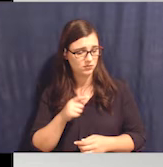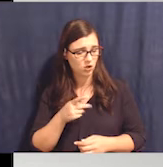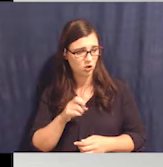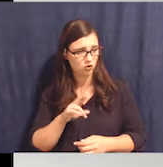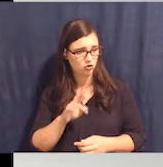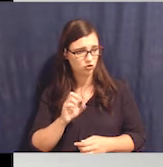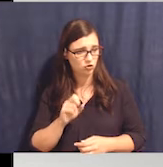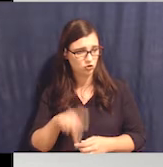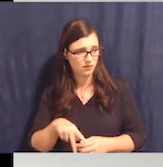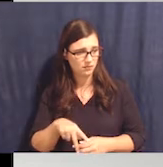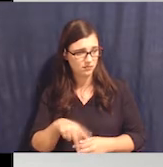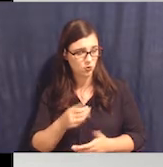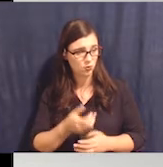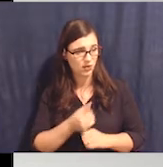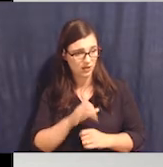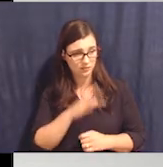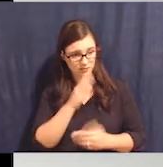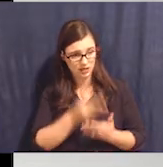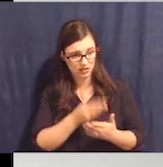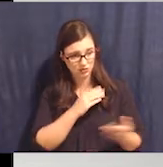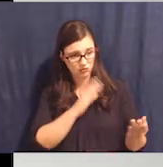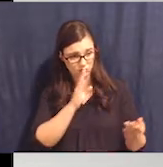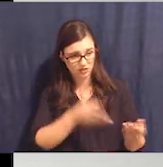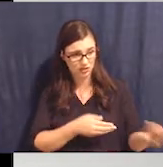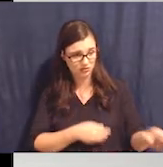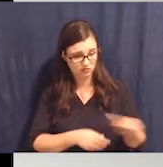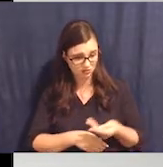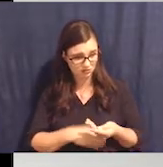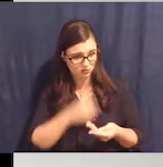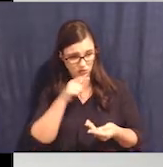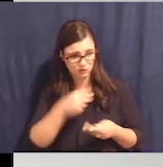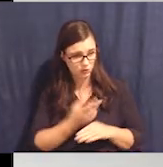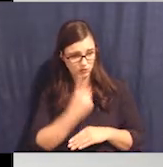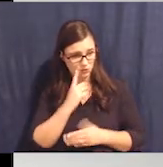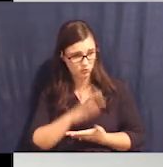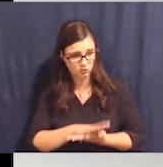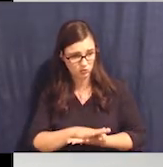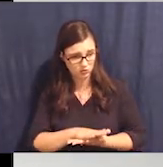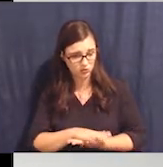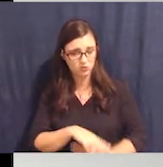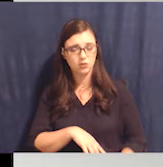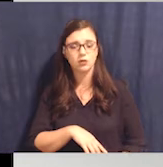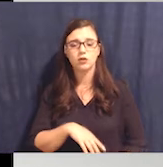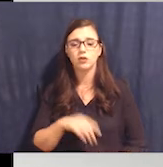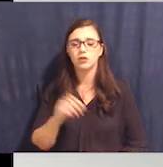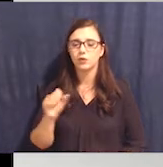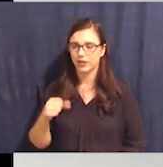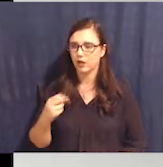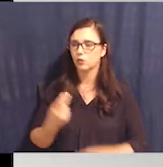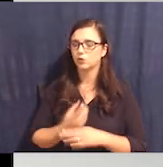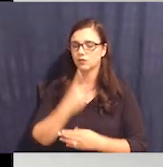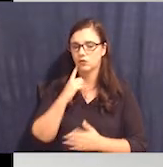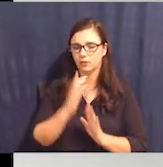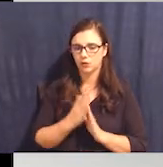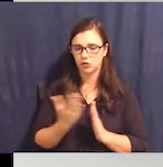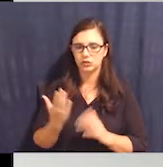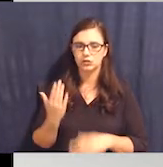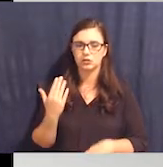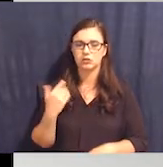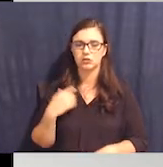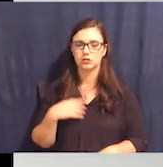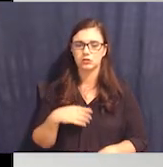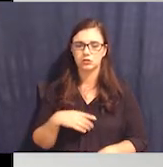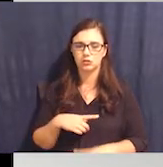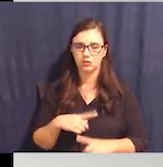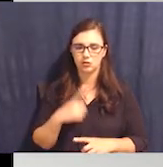Do you get that money outright? You don't have to use it for the school? Well, yes, we use it for books, and we get it